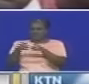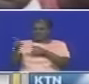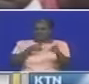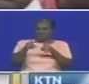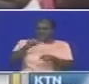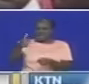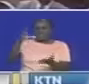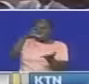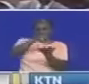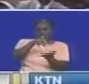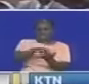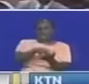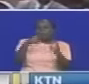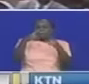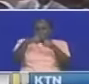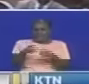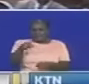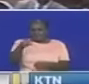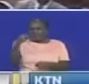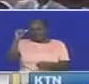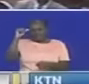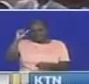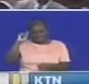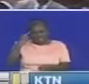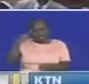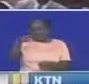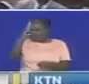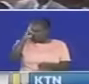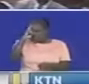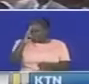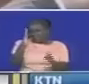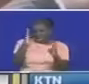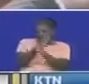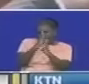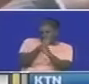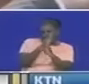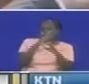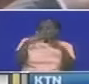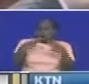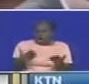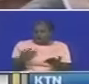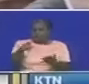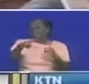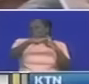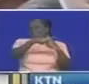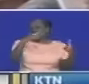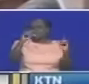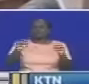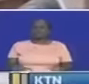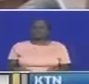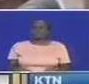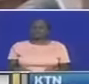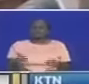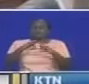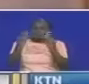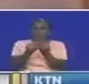Makupa police station. But Hemed's family thinks police are either holding him illegally or may have killed him. Family lawyer